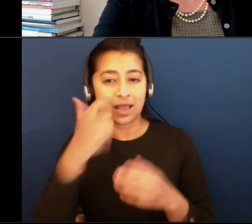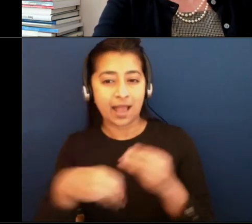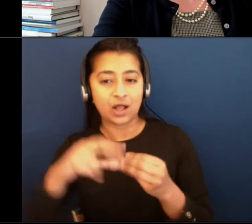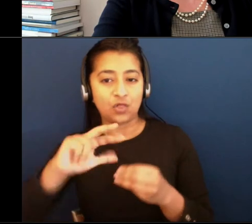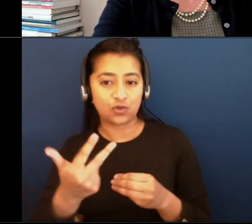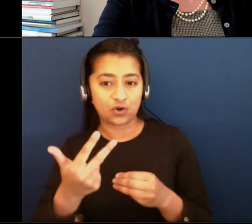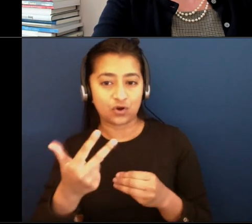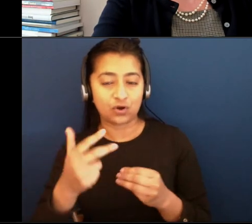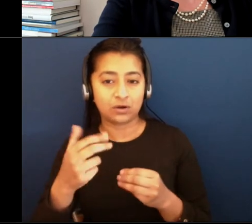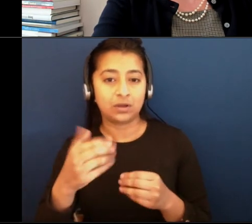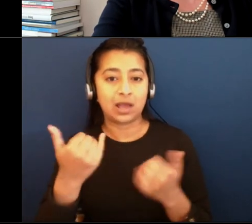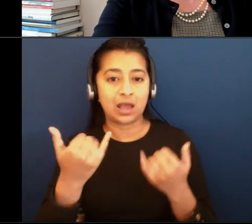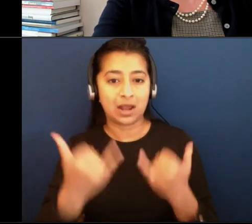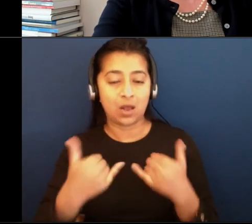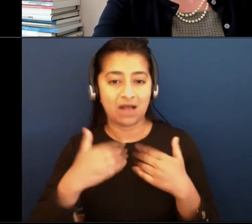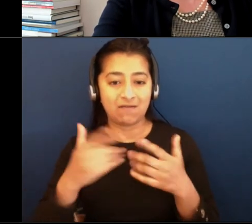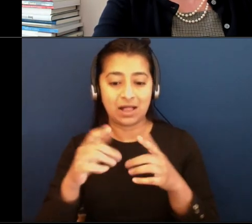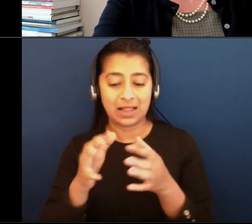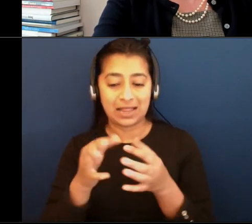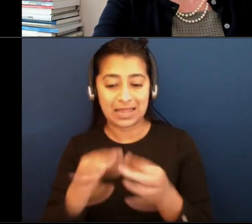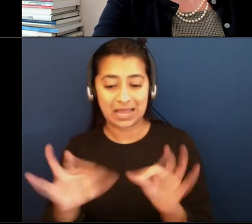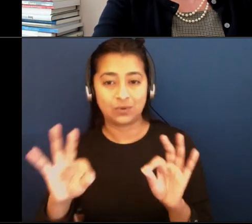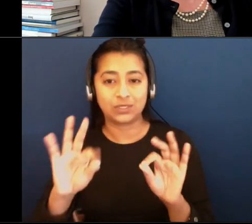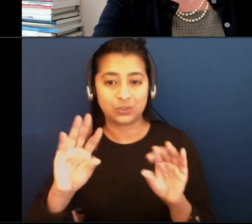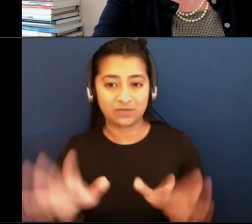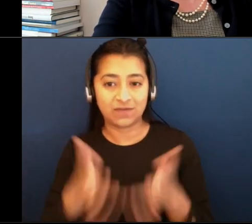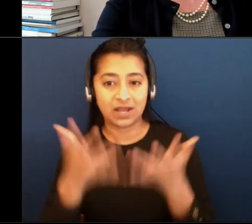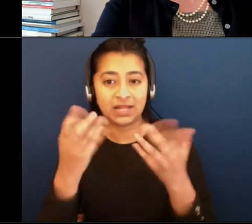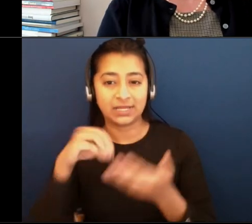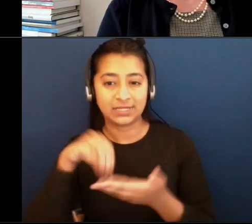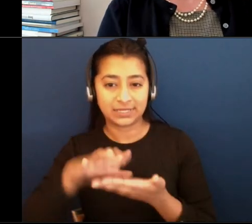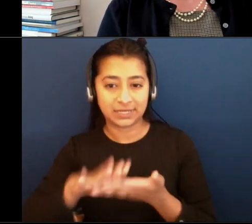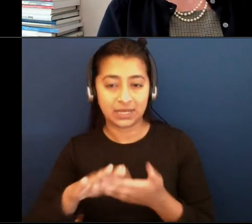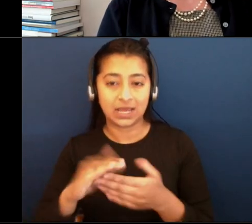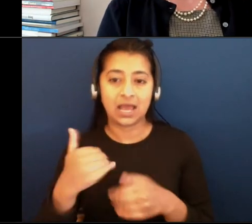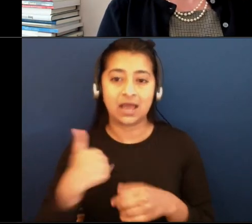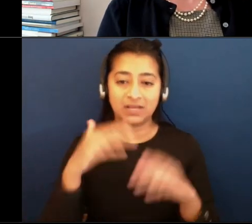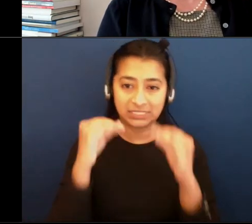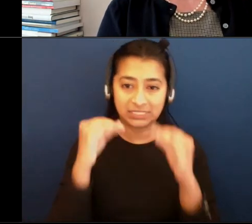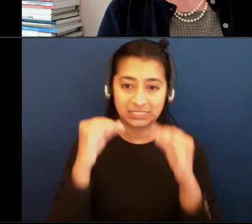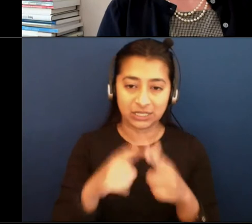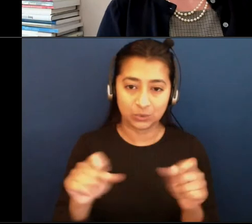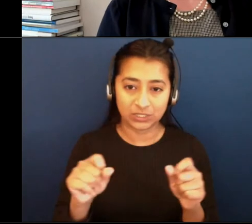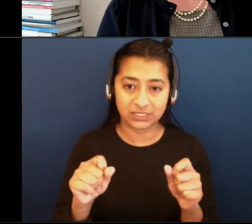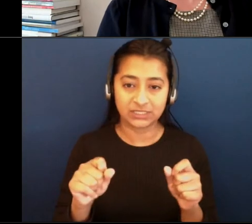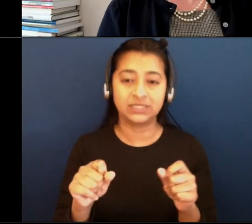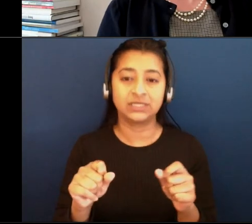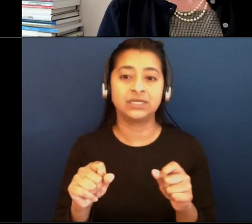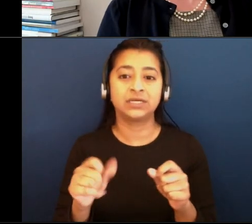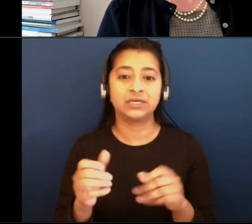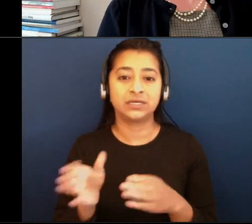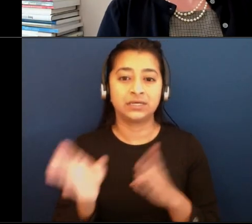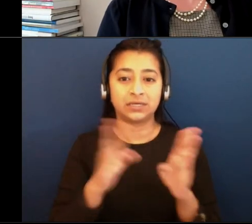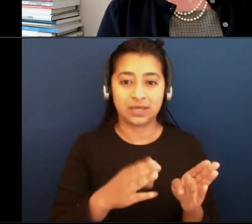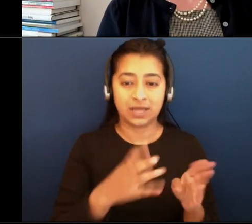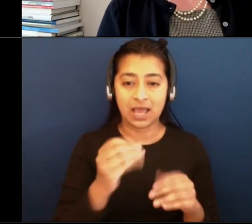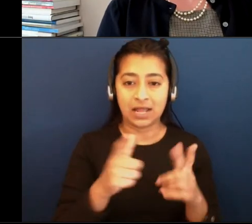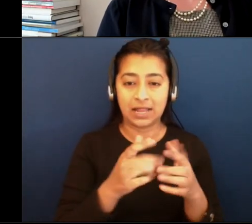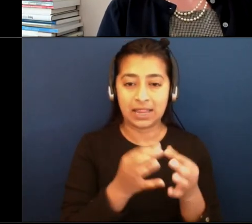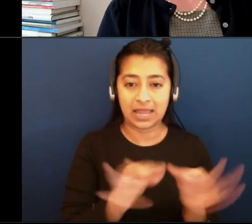have now language revitalization and documentation. We have teaching linguistics as a section, and then language and public